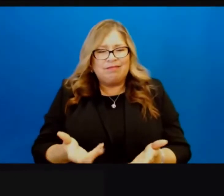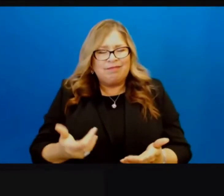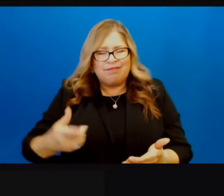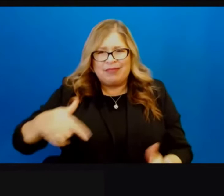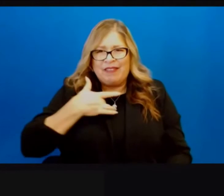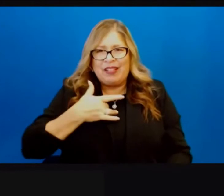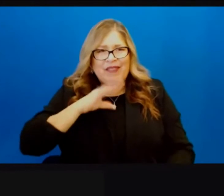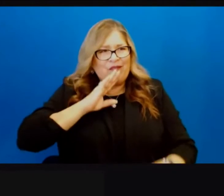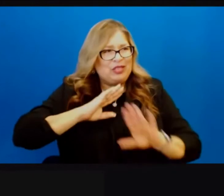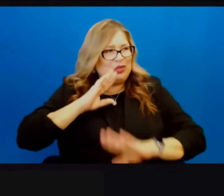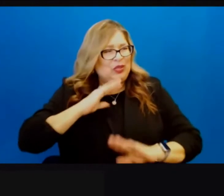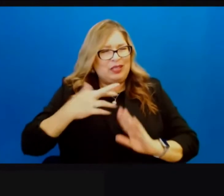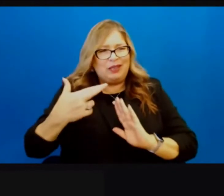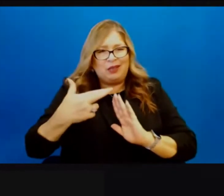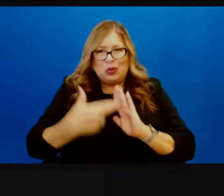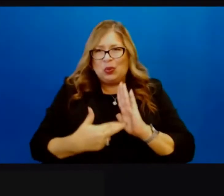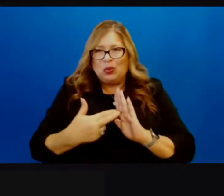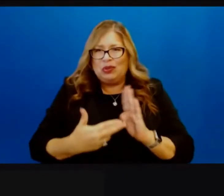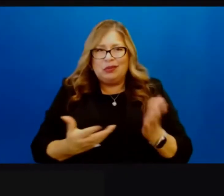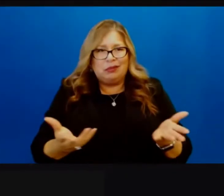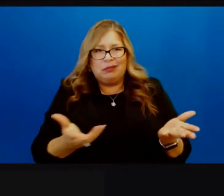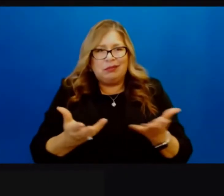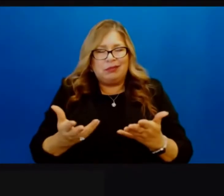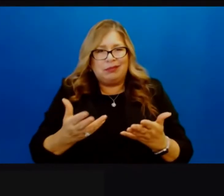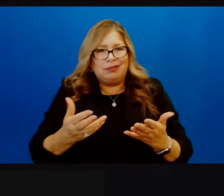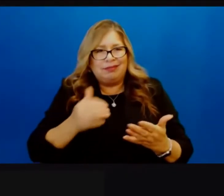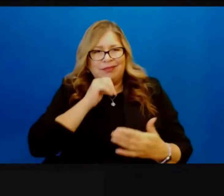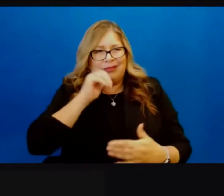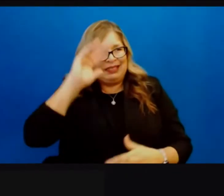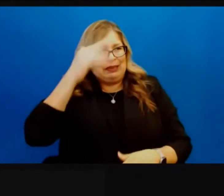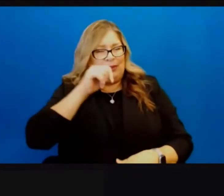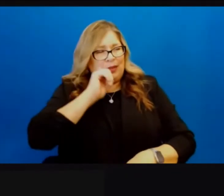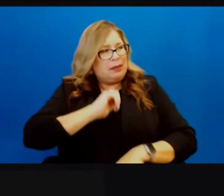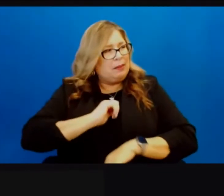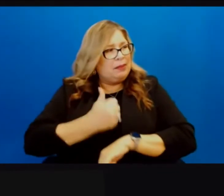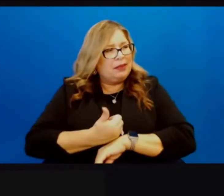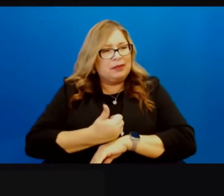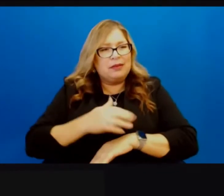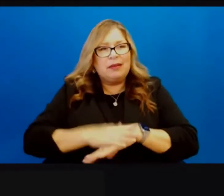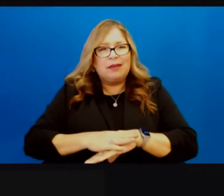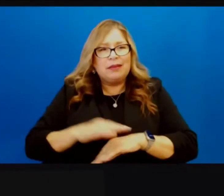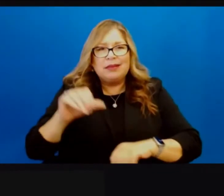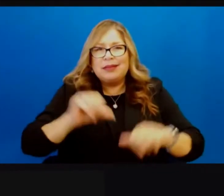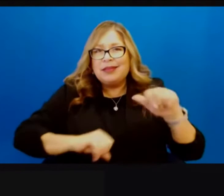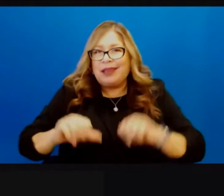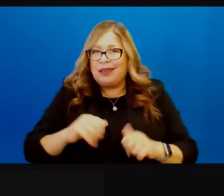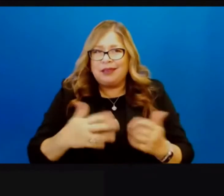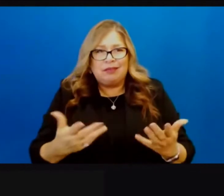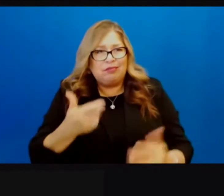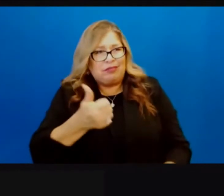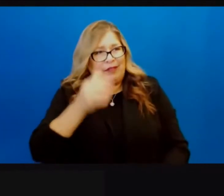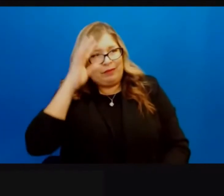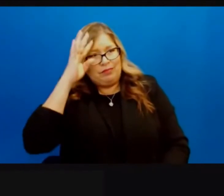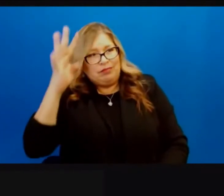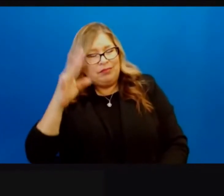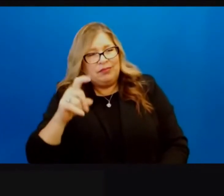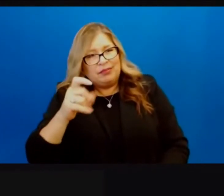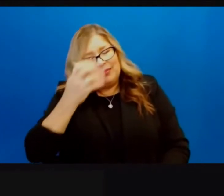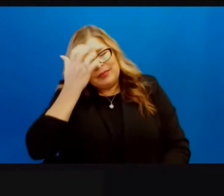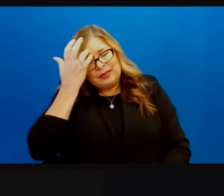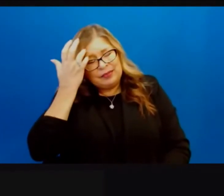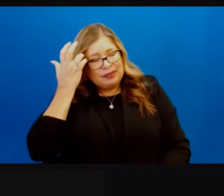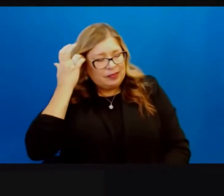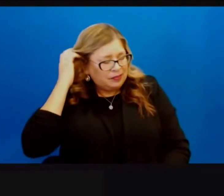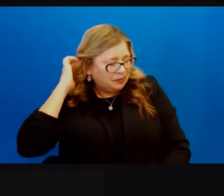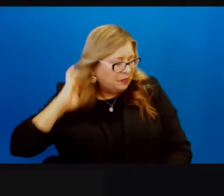frustrated with these rules and don't think that they're based on any kind of science or anything? I think